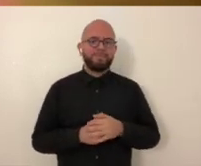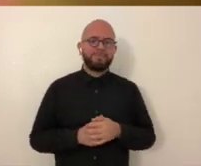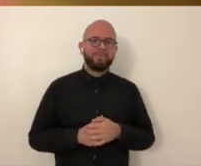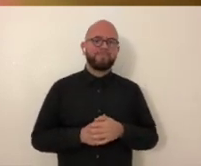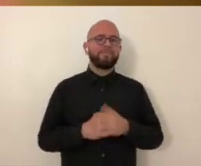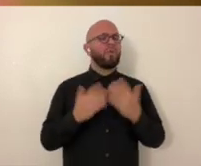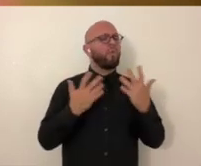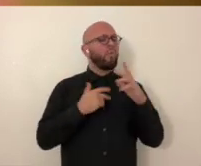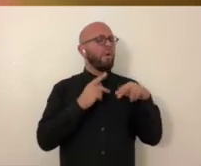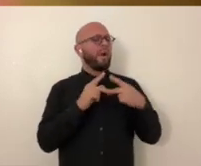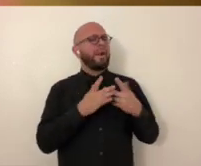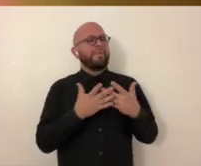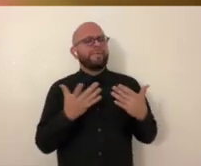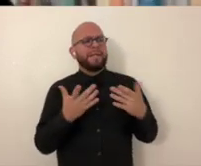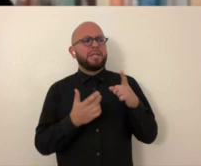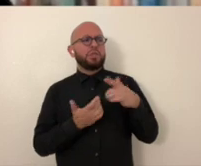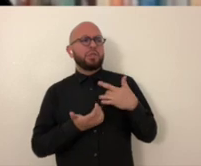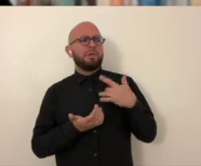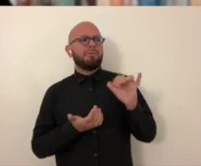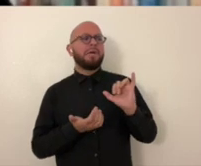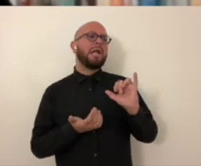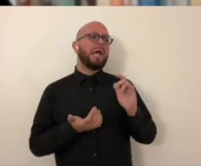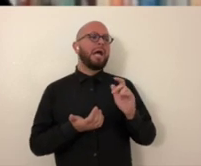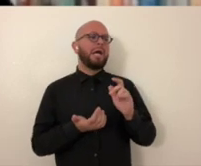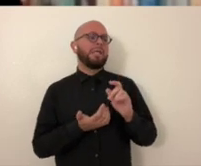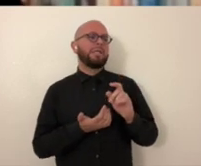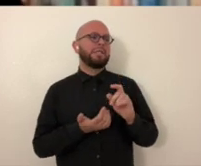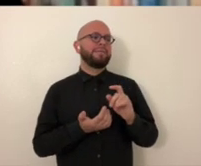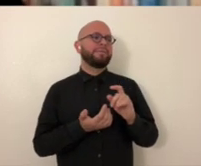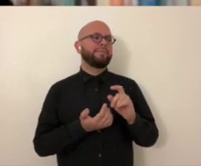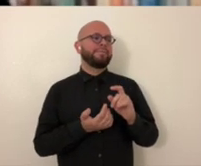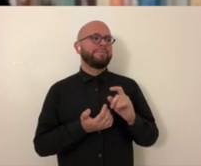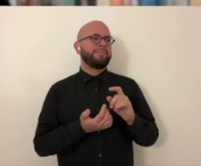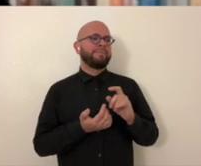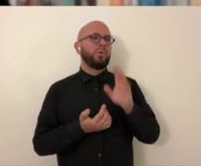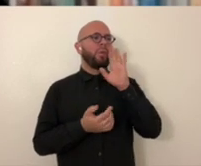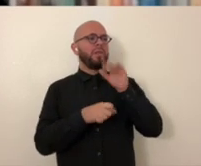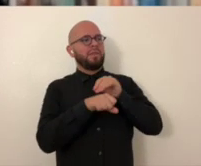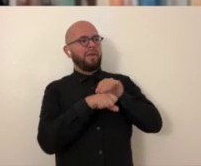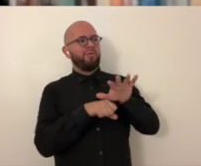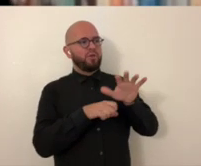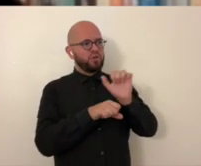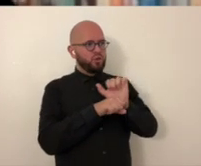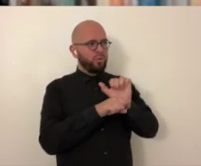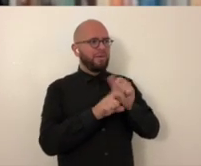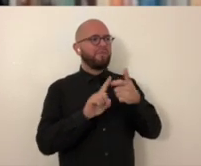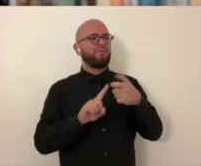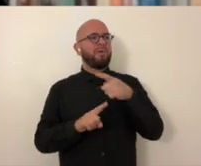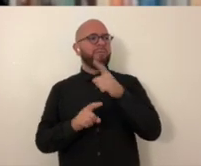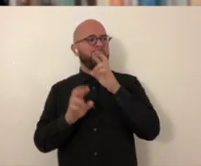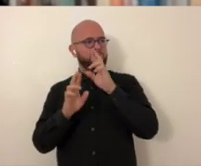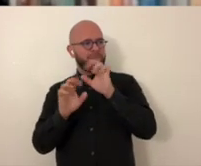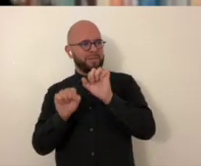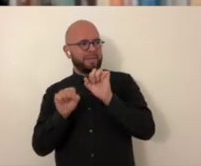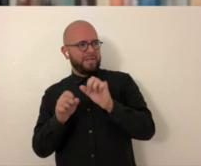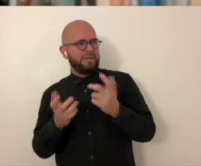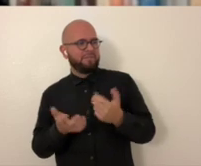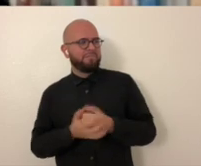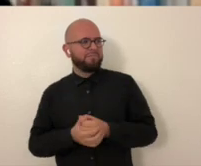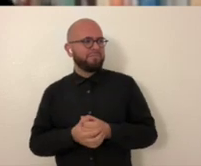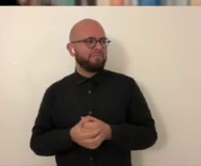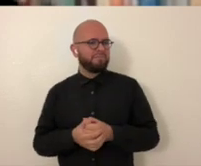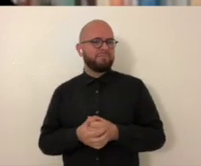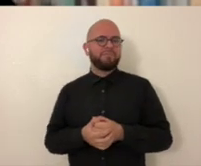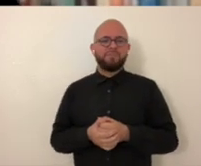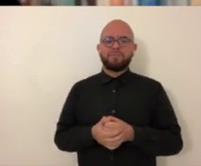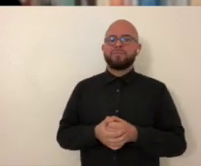work. That's really cool. What sorts of things do you feel like are going to speak to the rest of your work